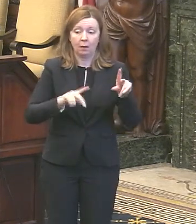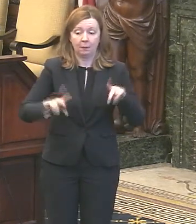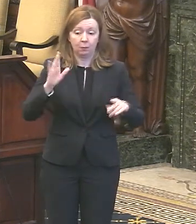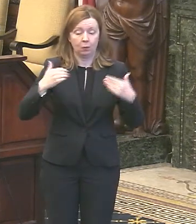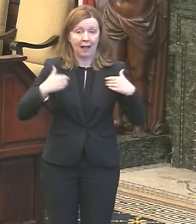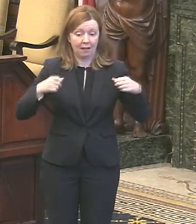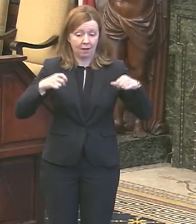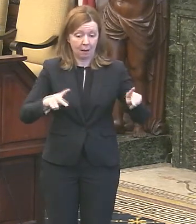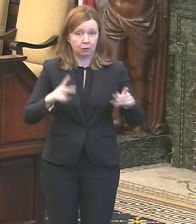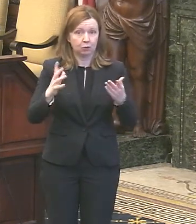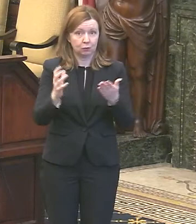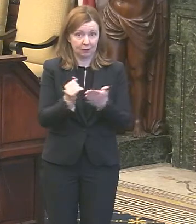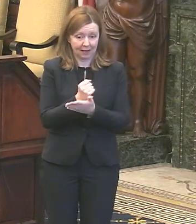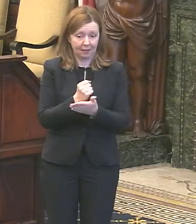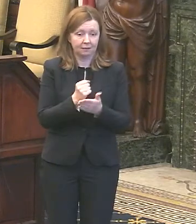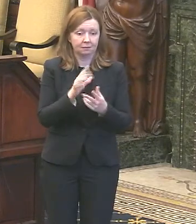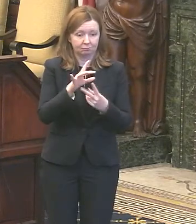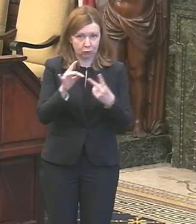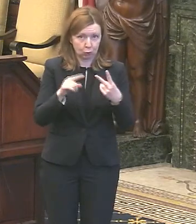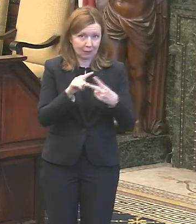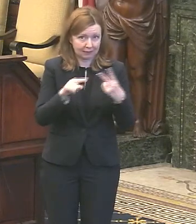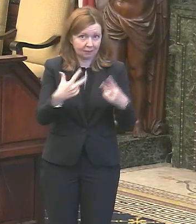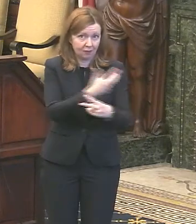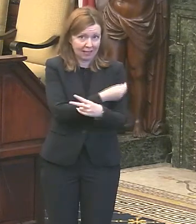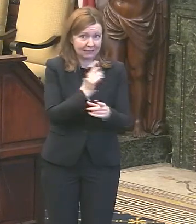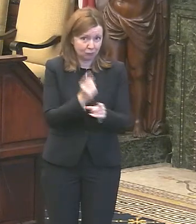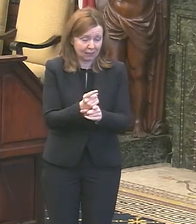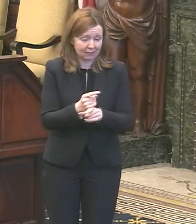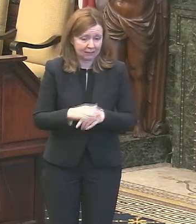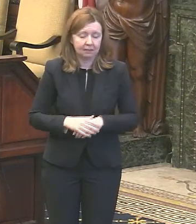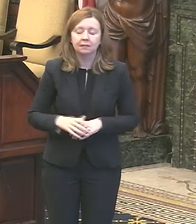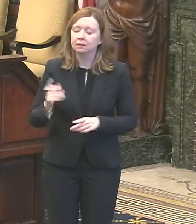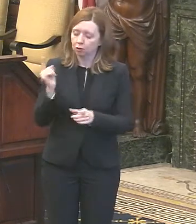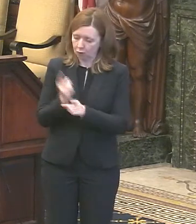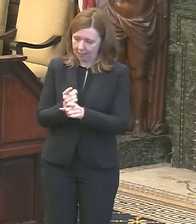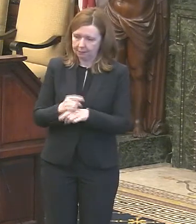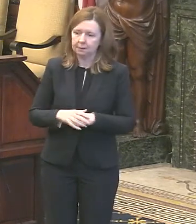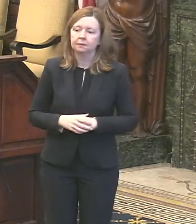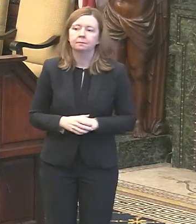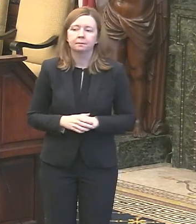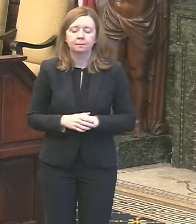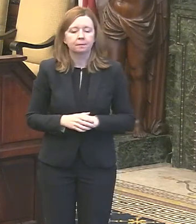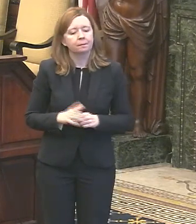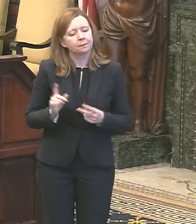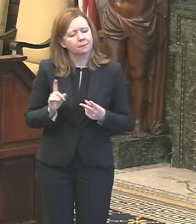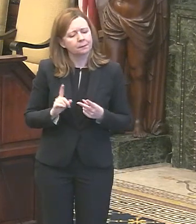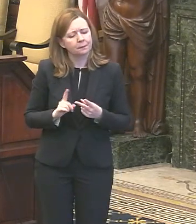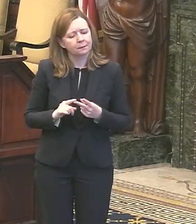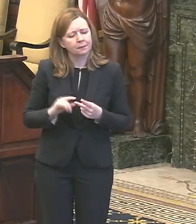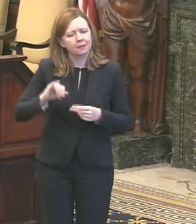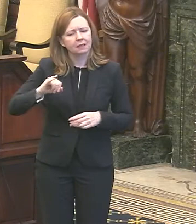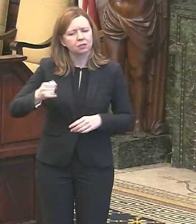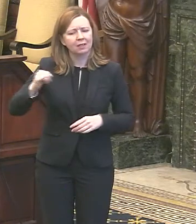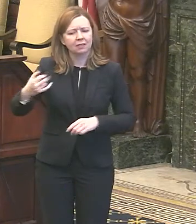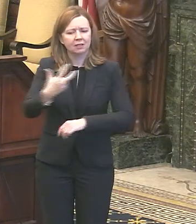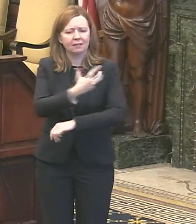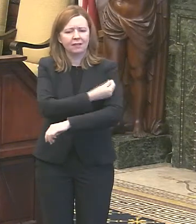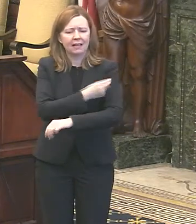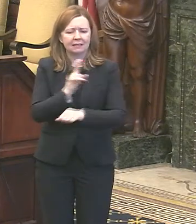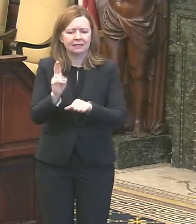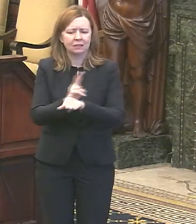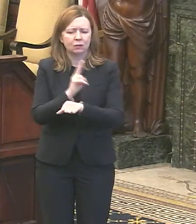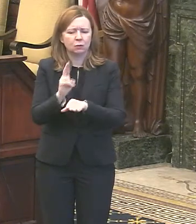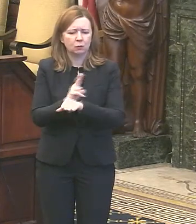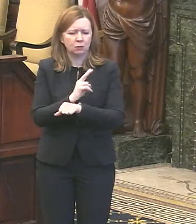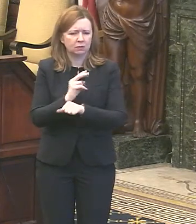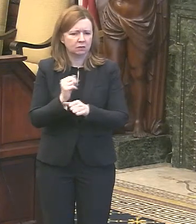opportunity to get they'll have the choice of J&J or Pfizer. Correct. And where is the J&J vaccine being used now?